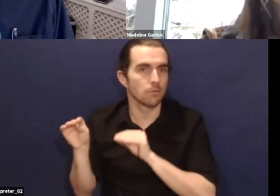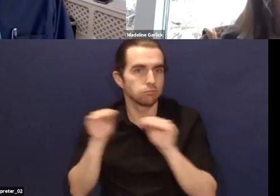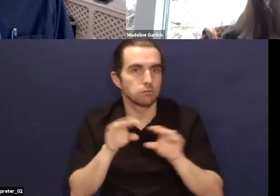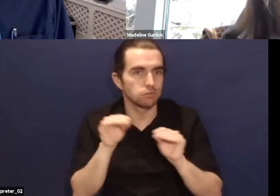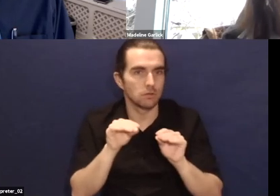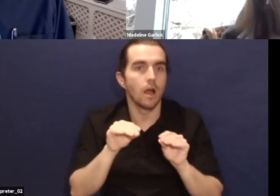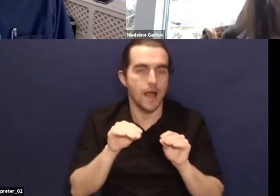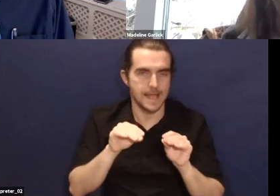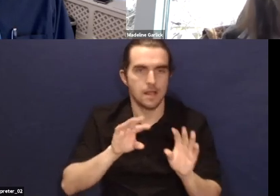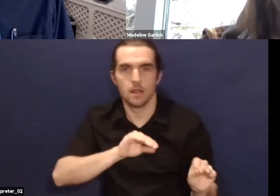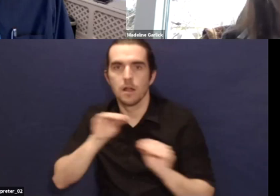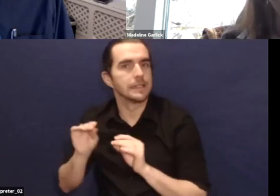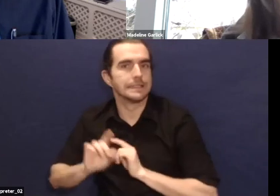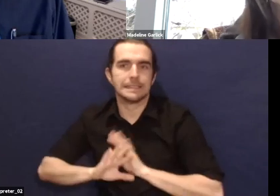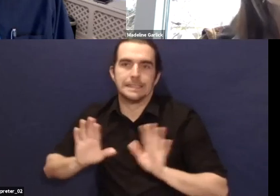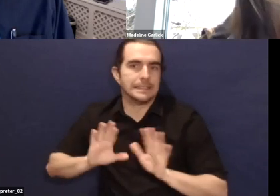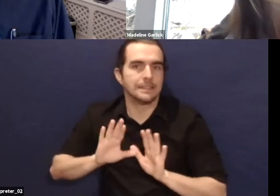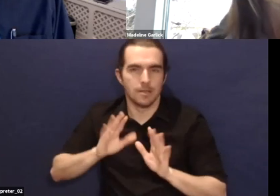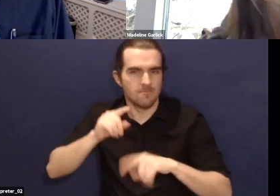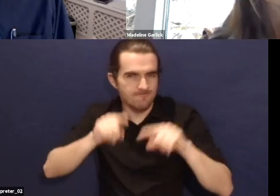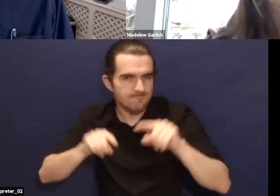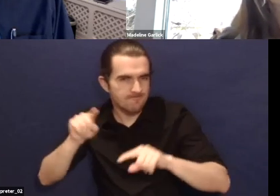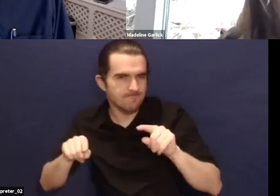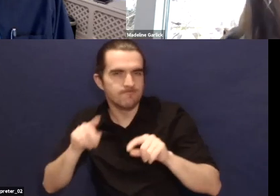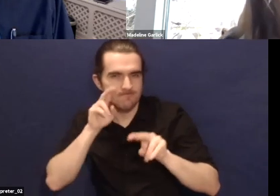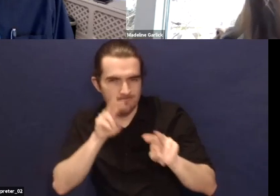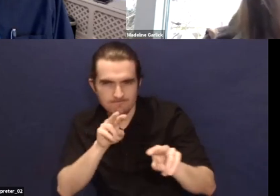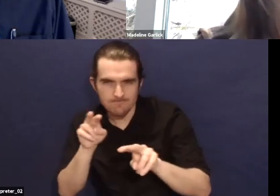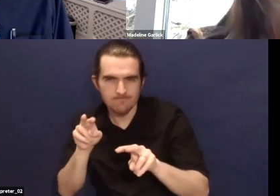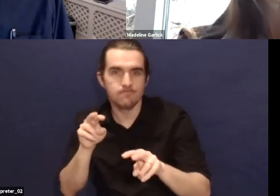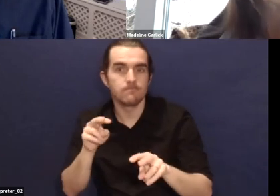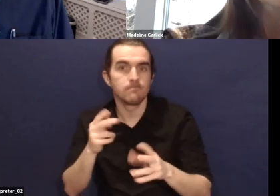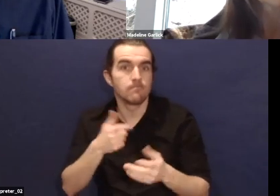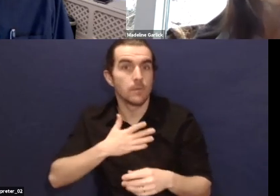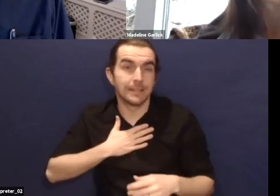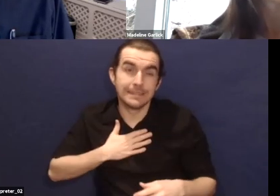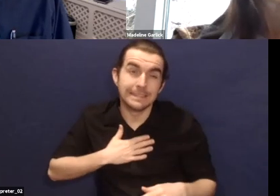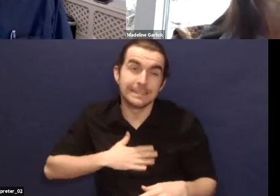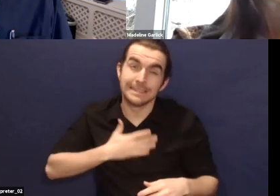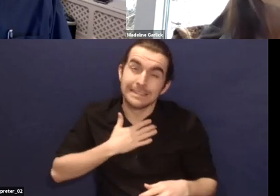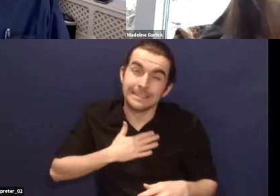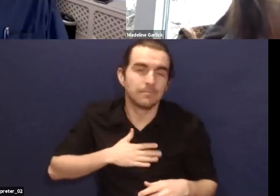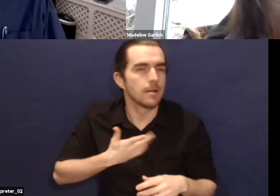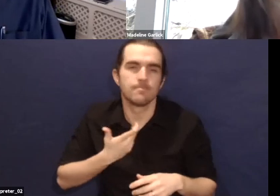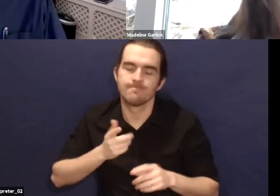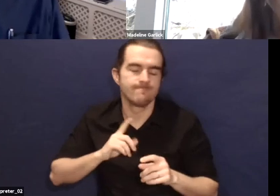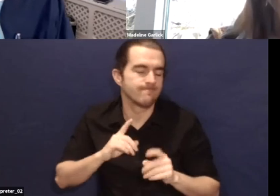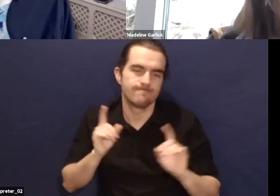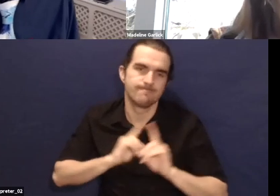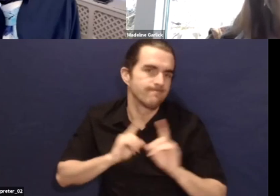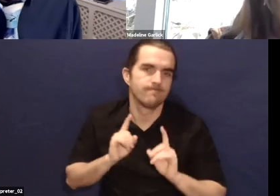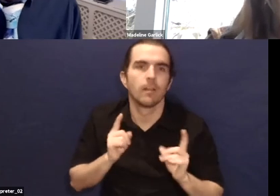the vital importance of education for refugees, Jeff. We see that this